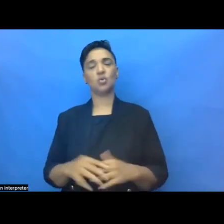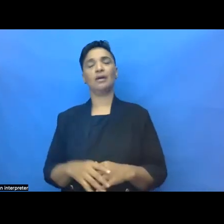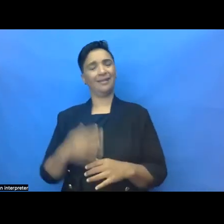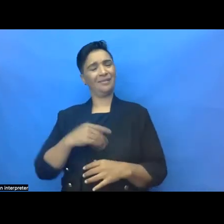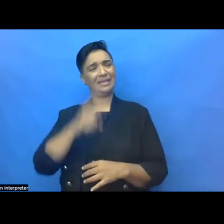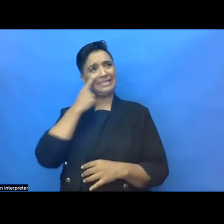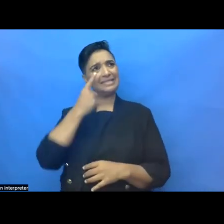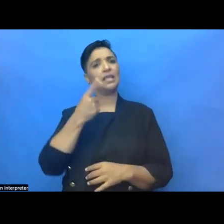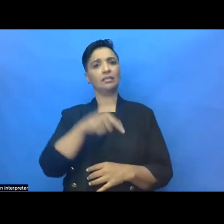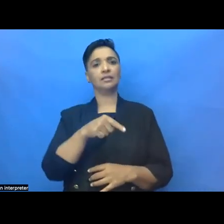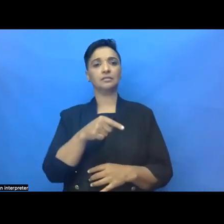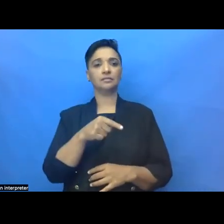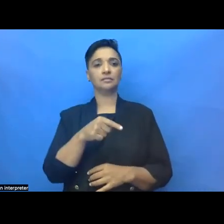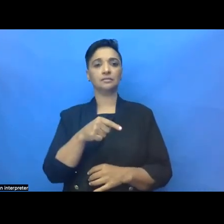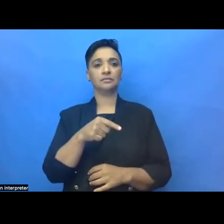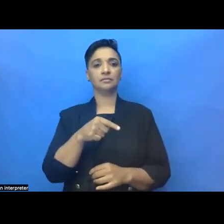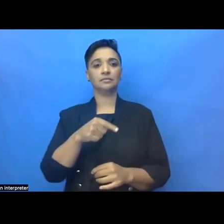independent, from